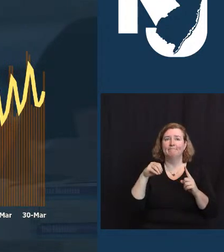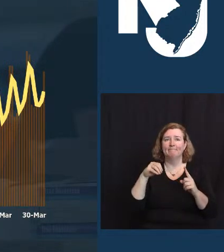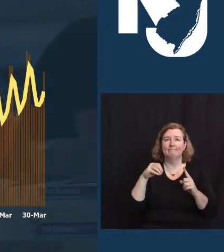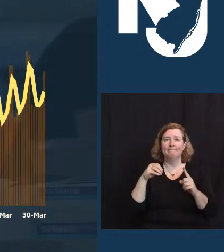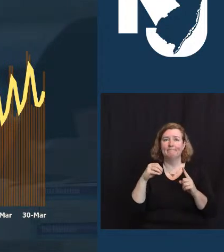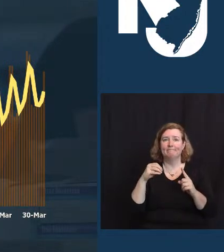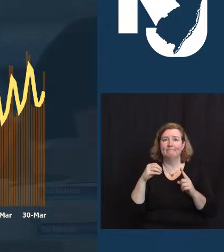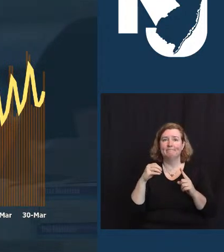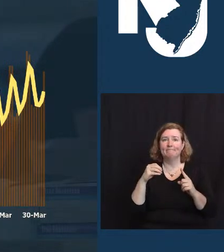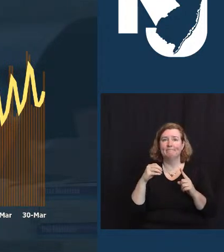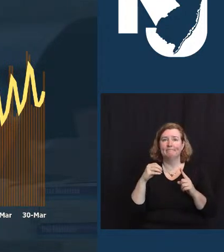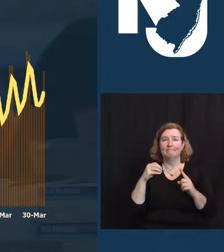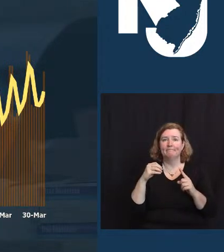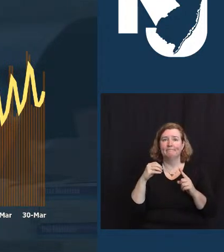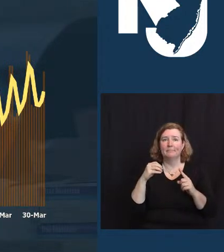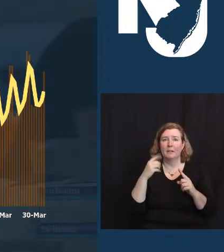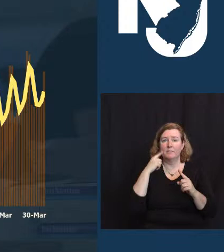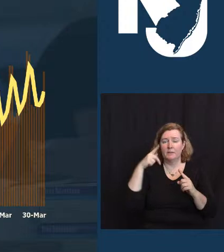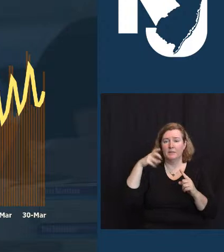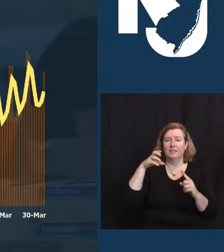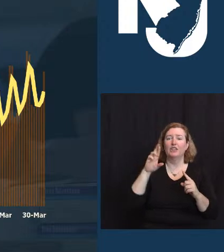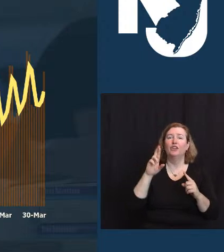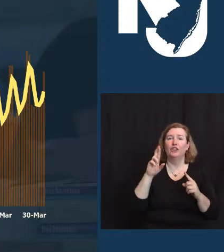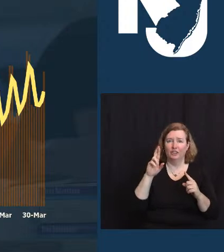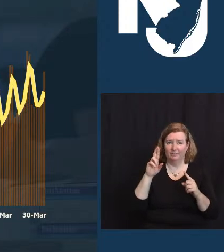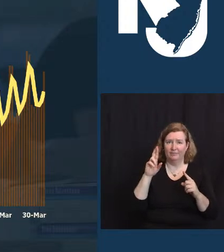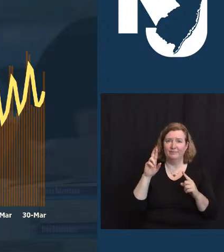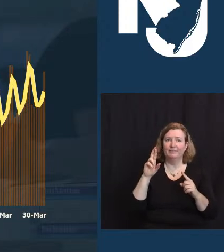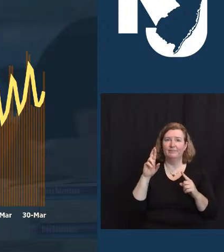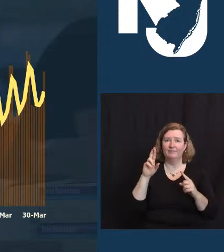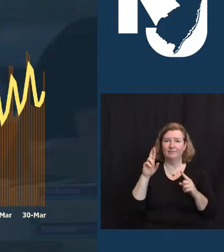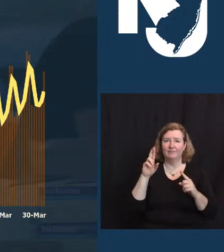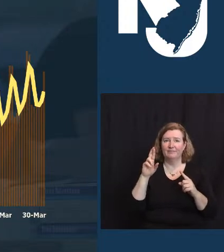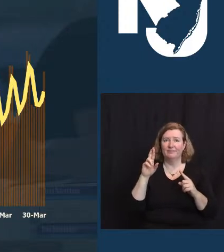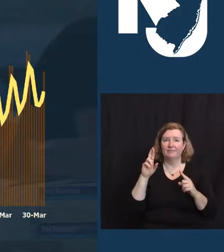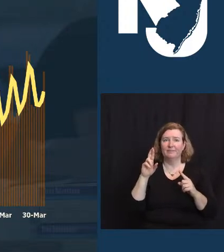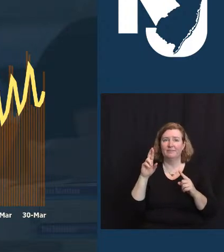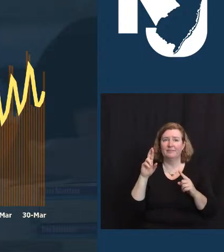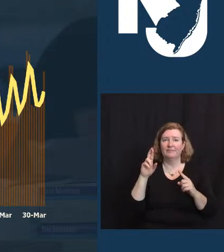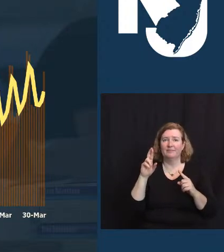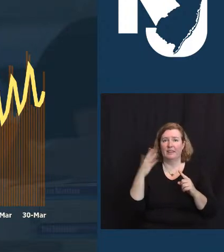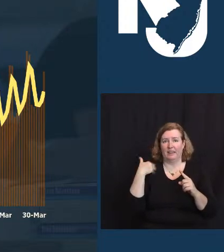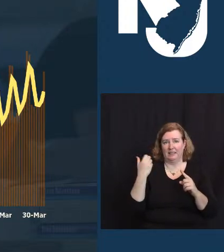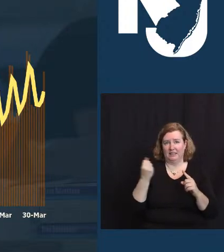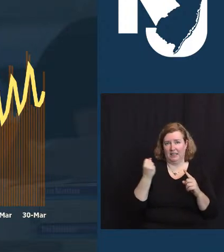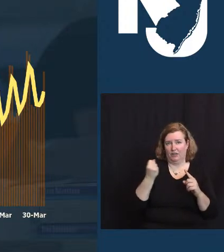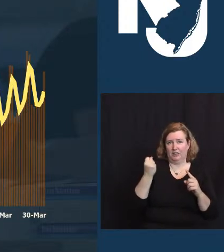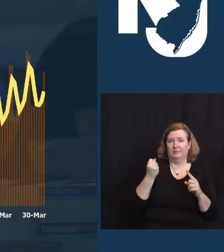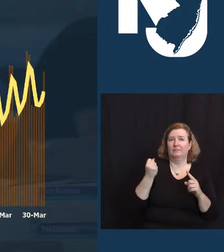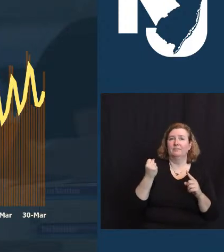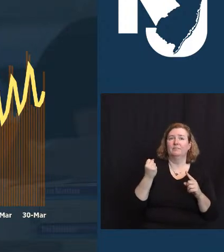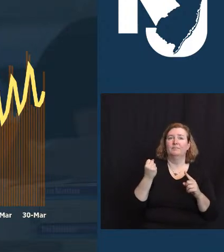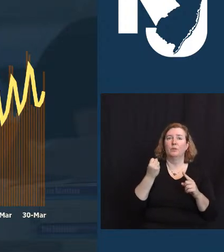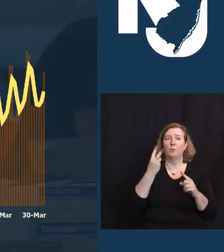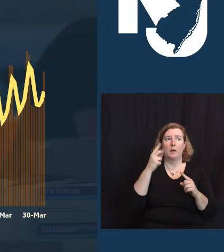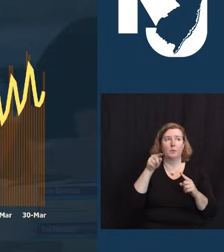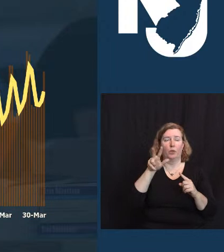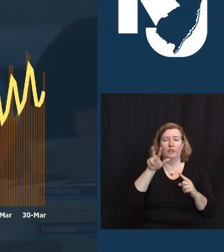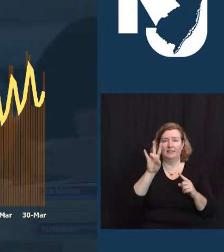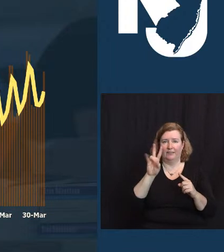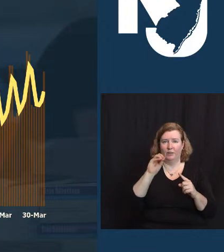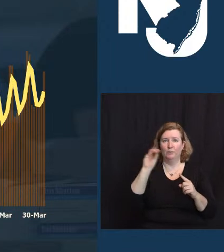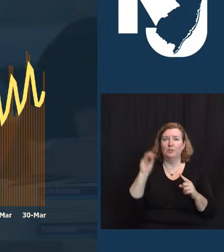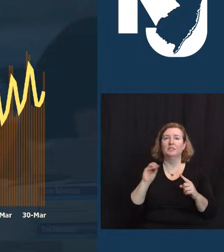24,717 PCR tests that were recorded on Saturday, April 3rd, was 12.37%, and that is up, and